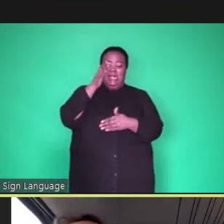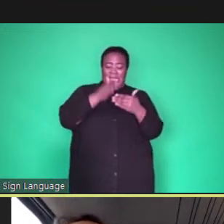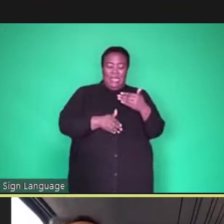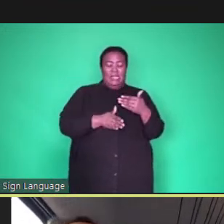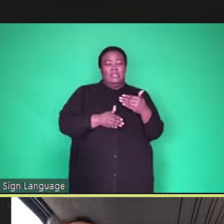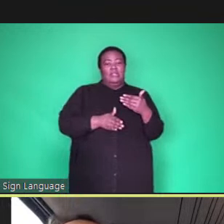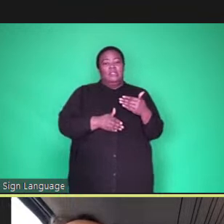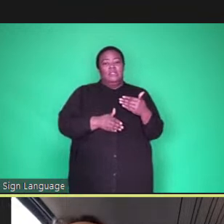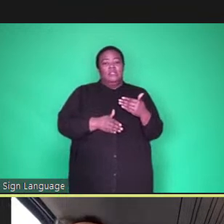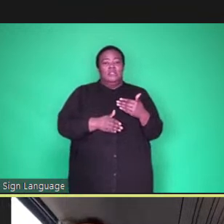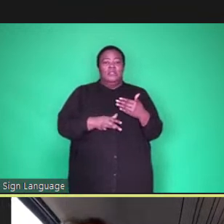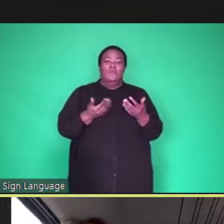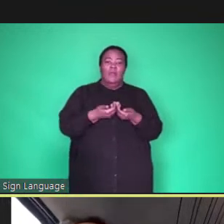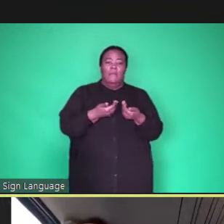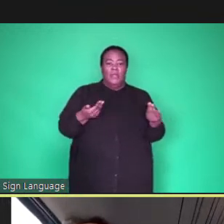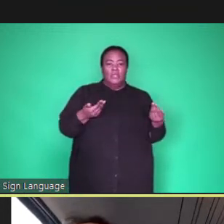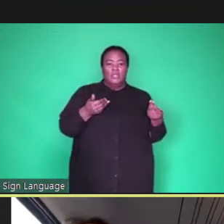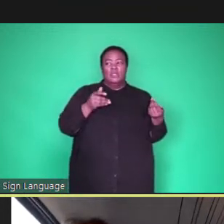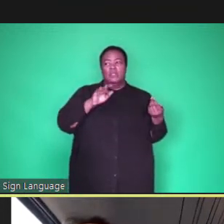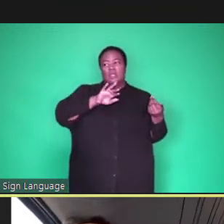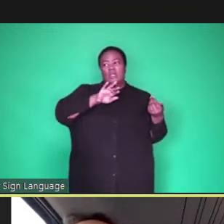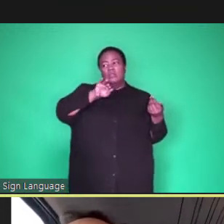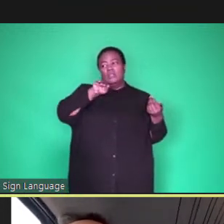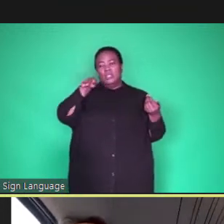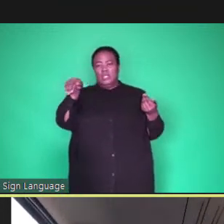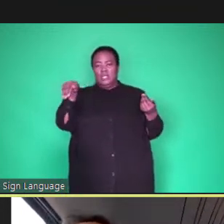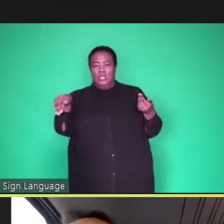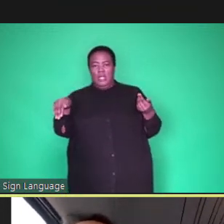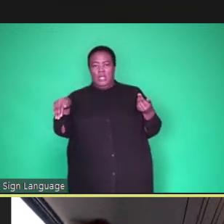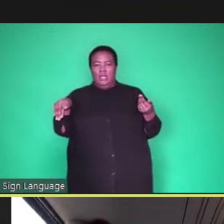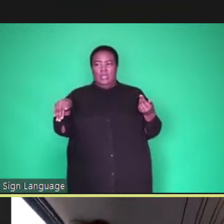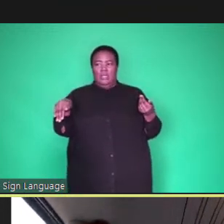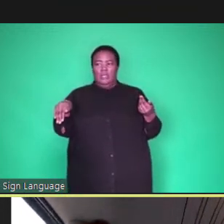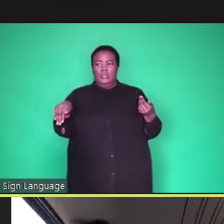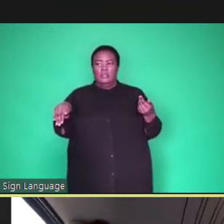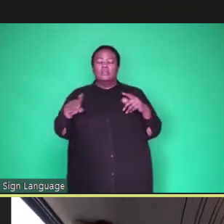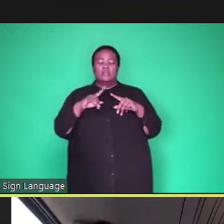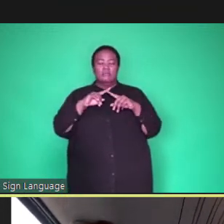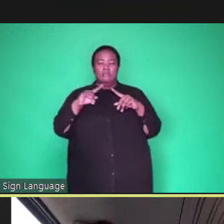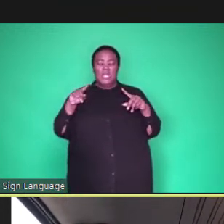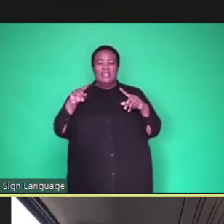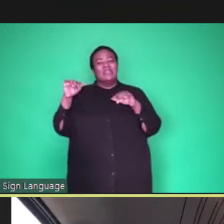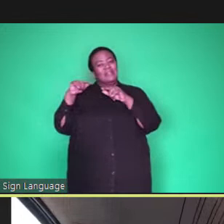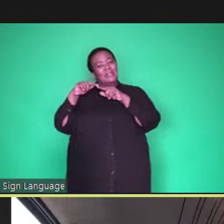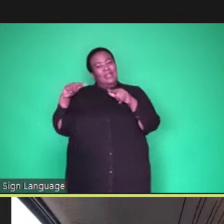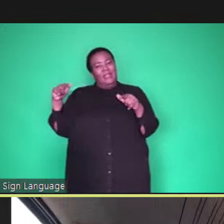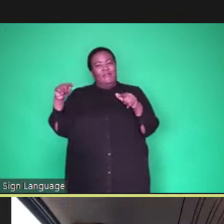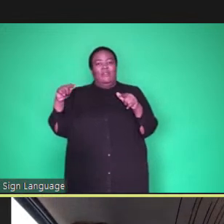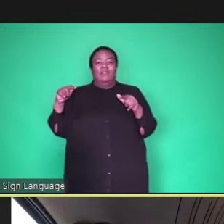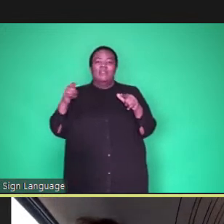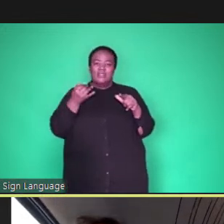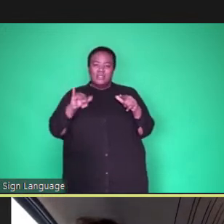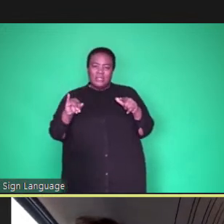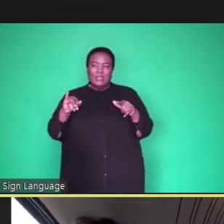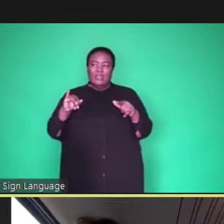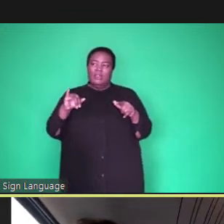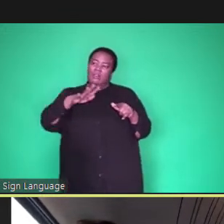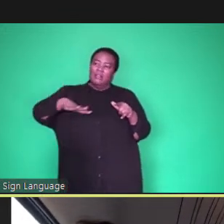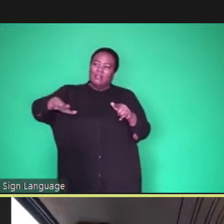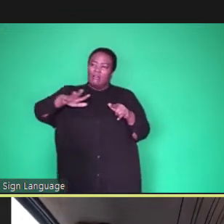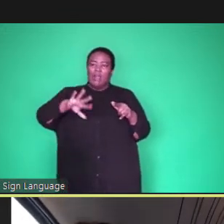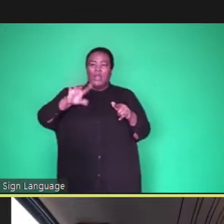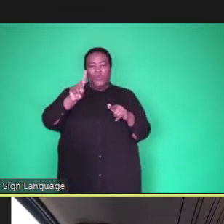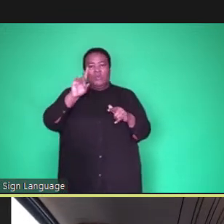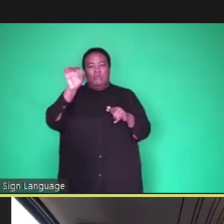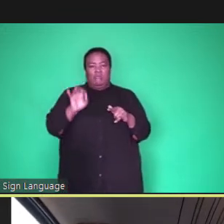then a decline, but at a level that are still around